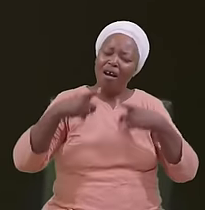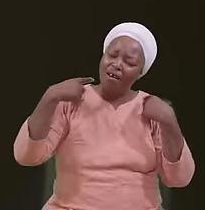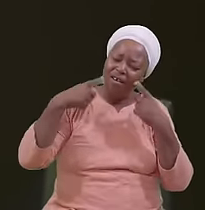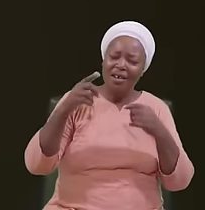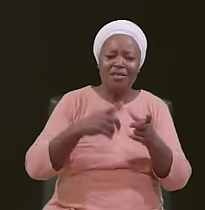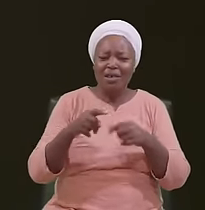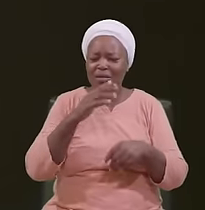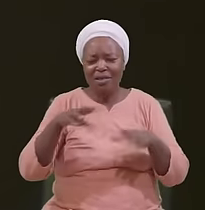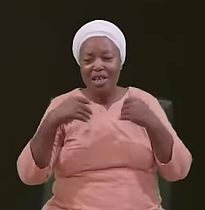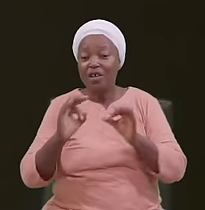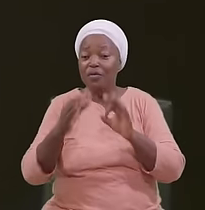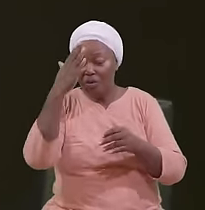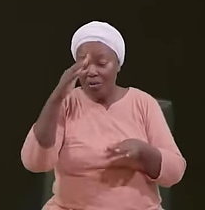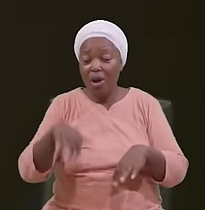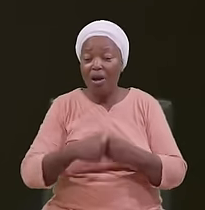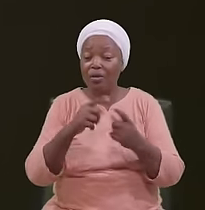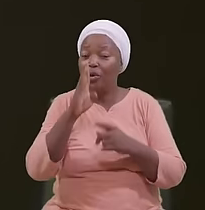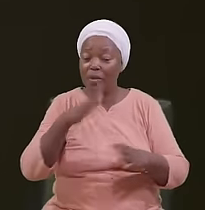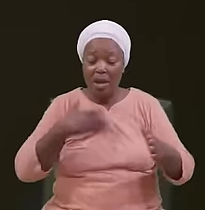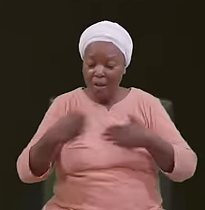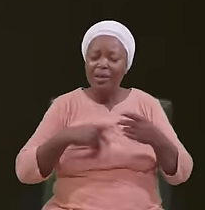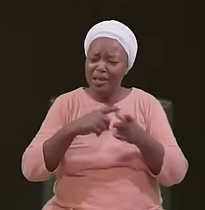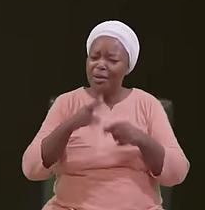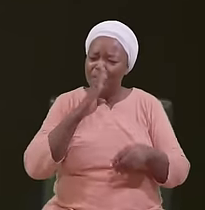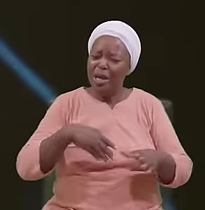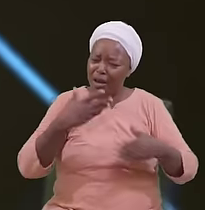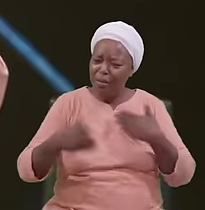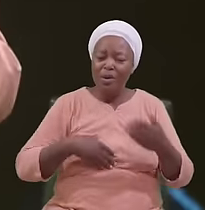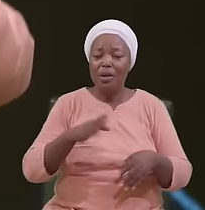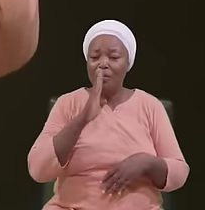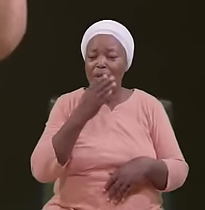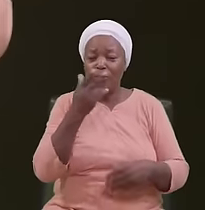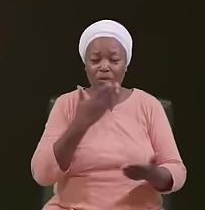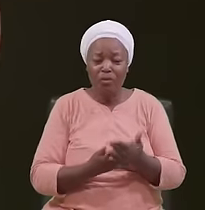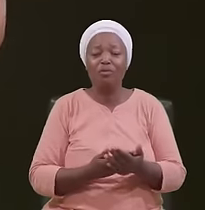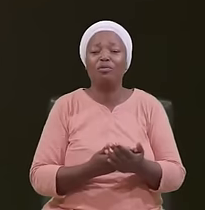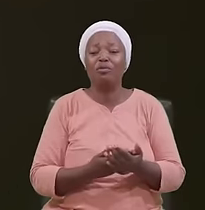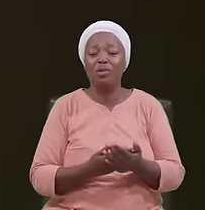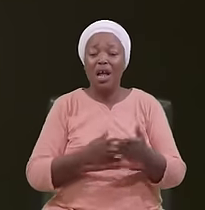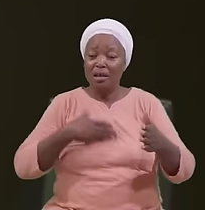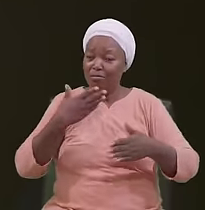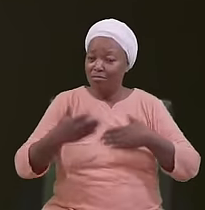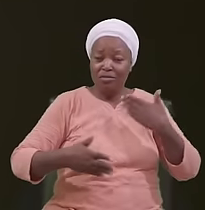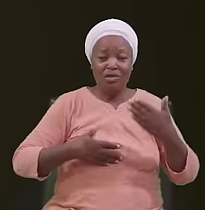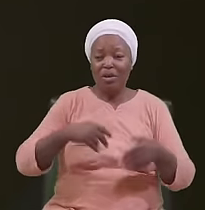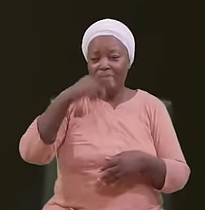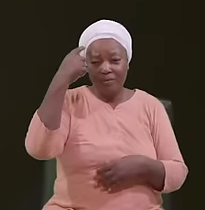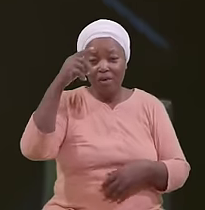be happy, be happy. Be of good cheer, for I believe